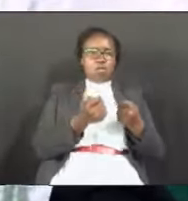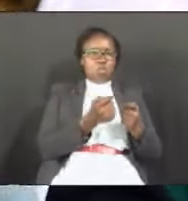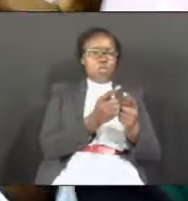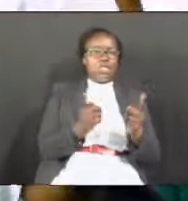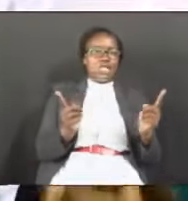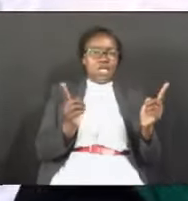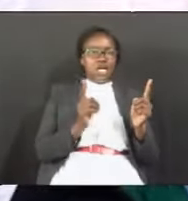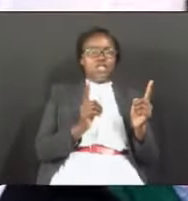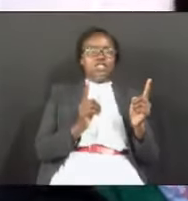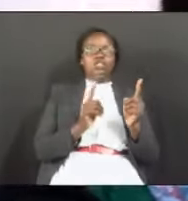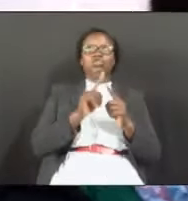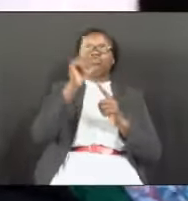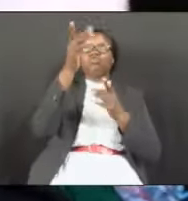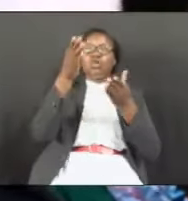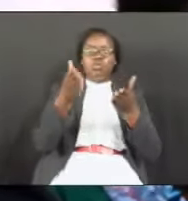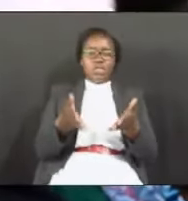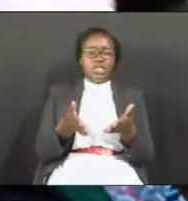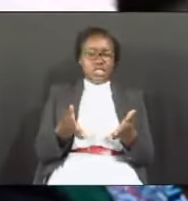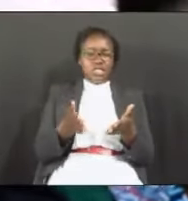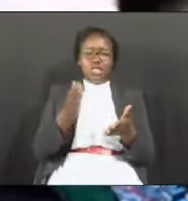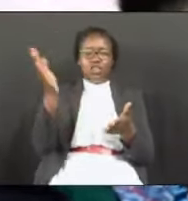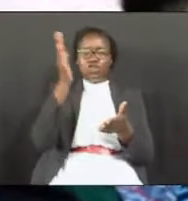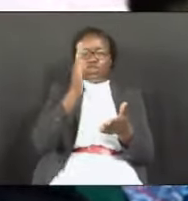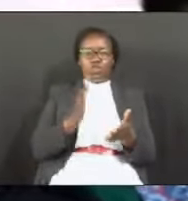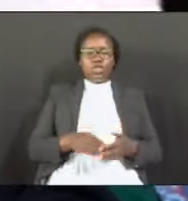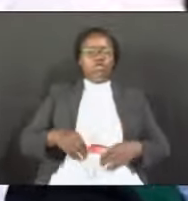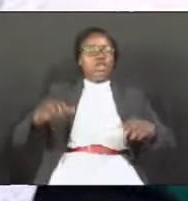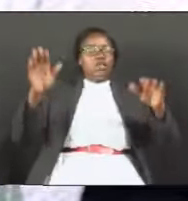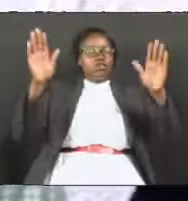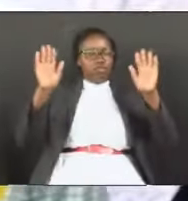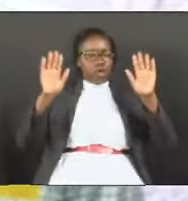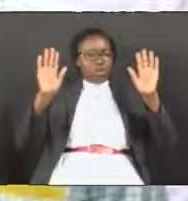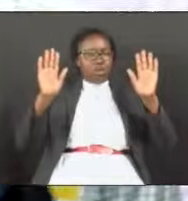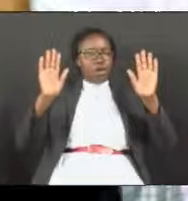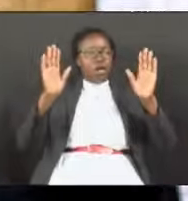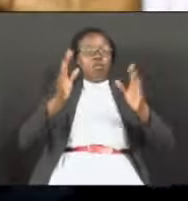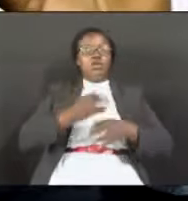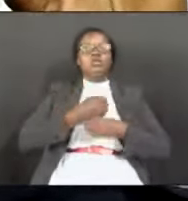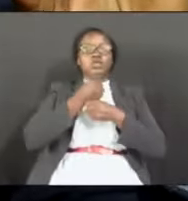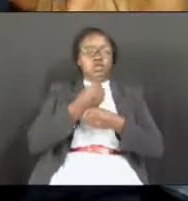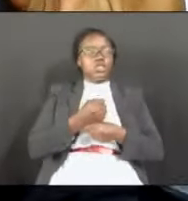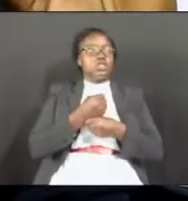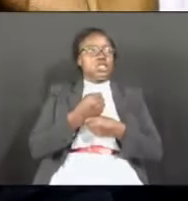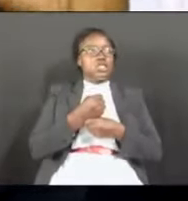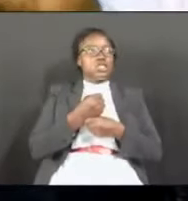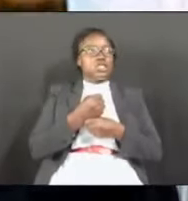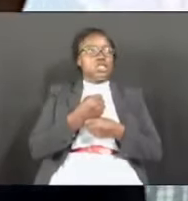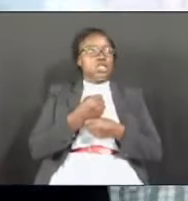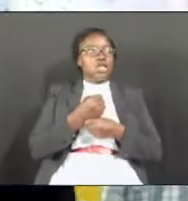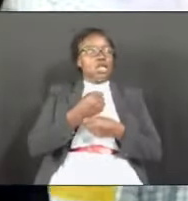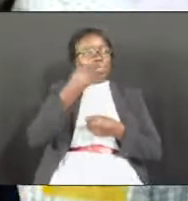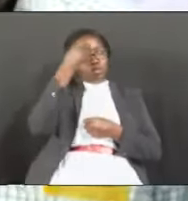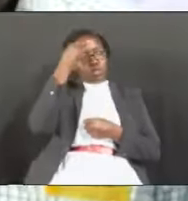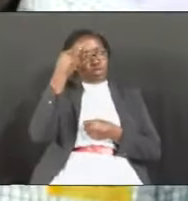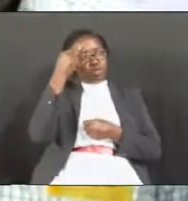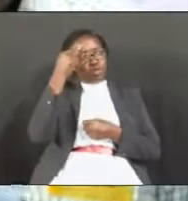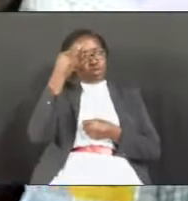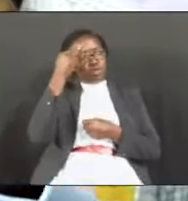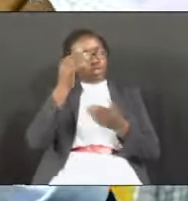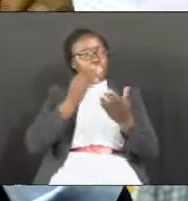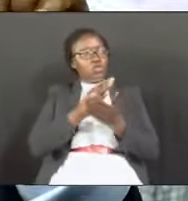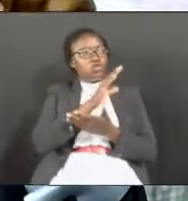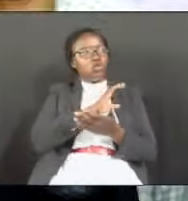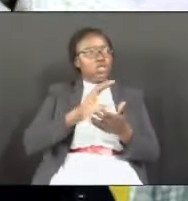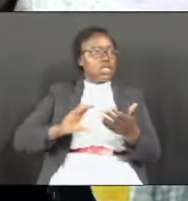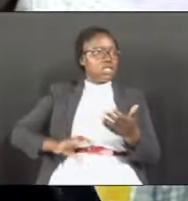our pits. We will never give up, but we will keep trusting, because through